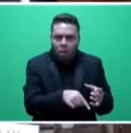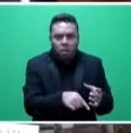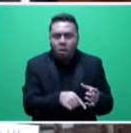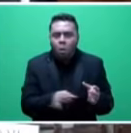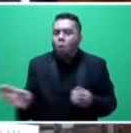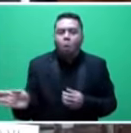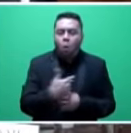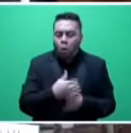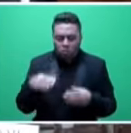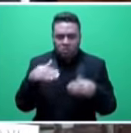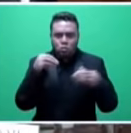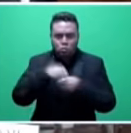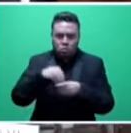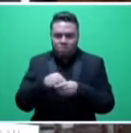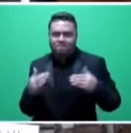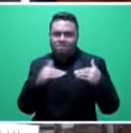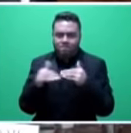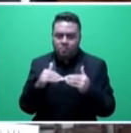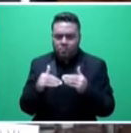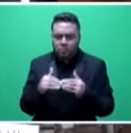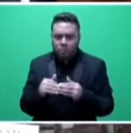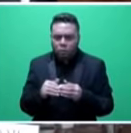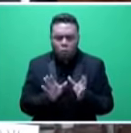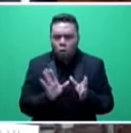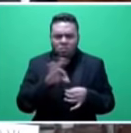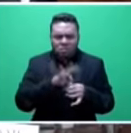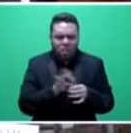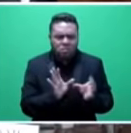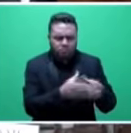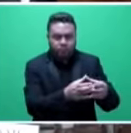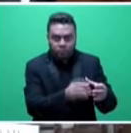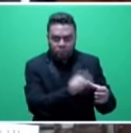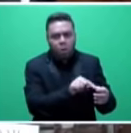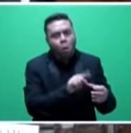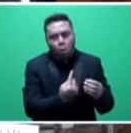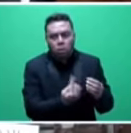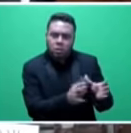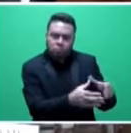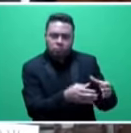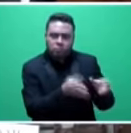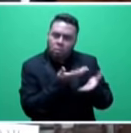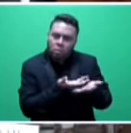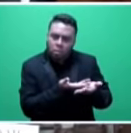Any selective approach, Mr. Speaker, sir, will not work. At the moment, we are a bipartisan